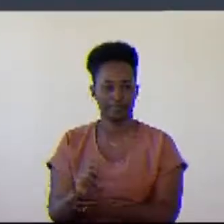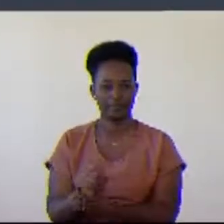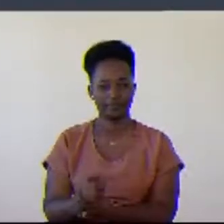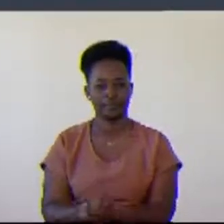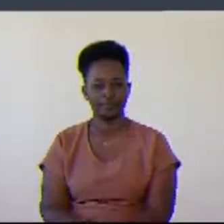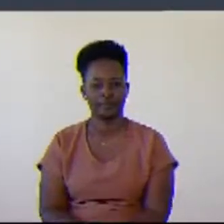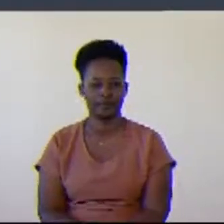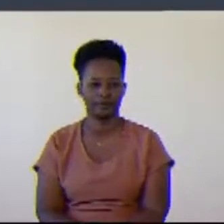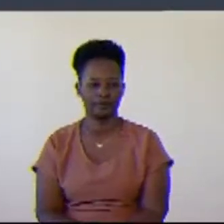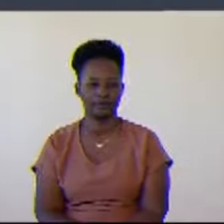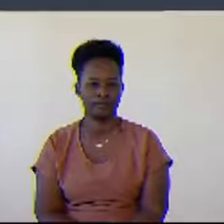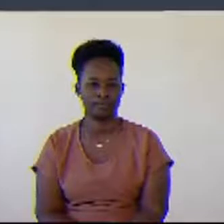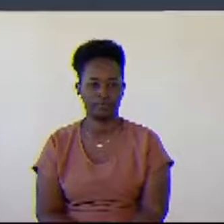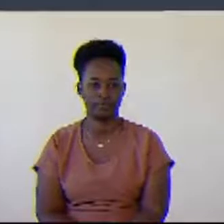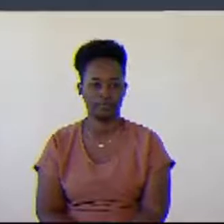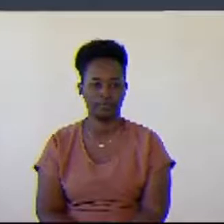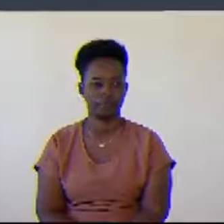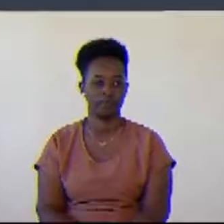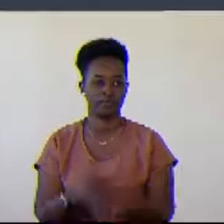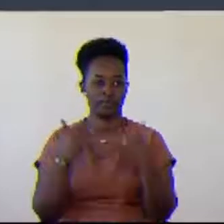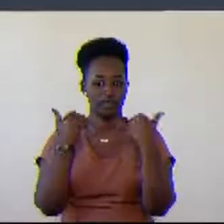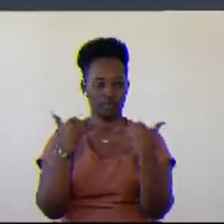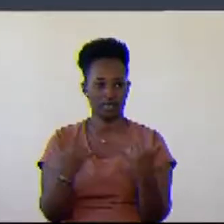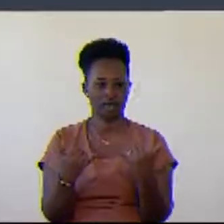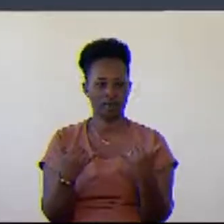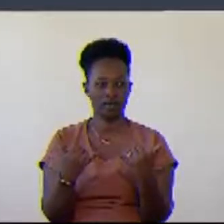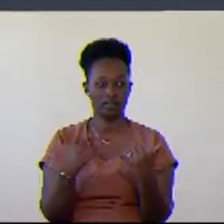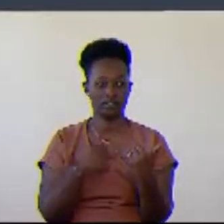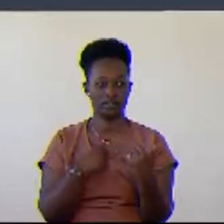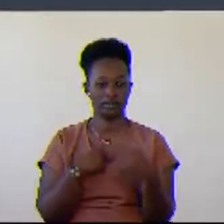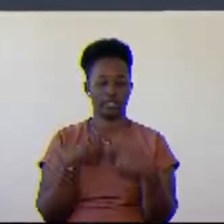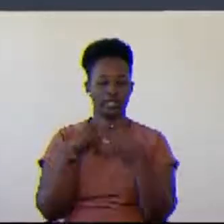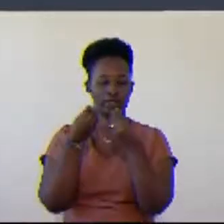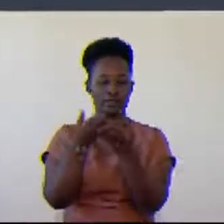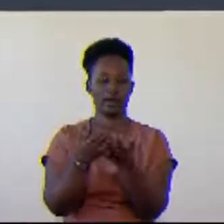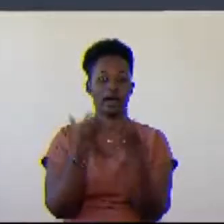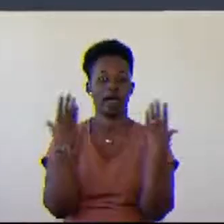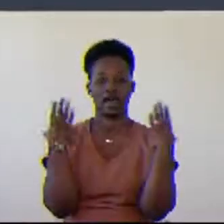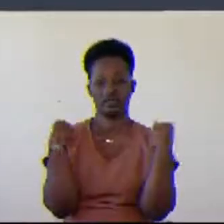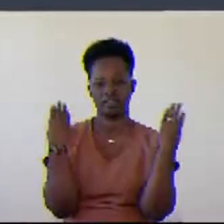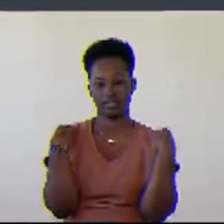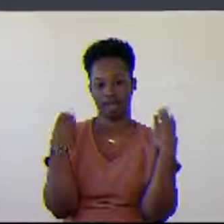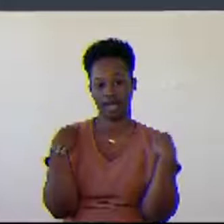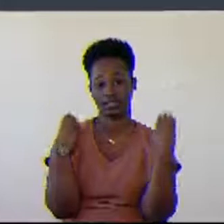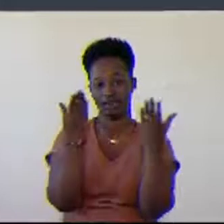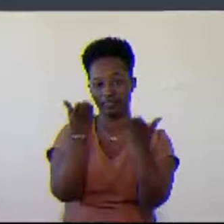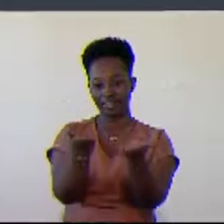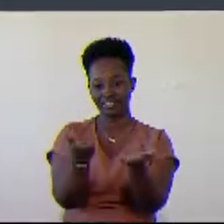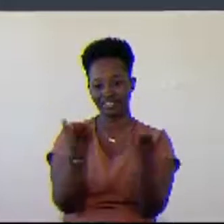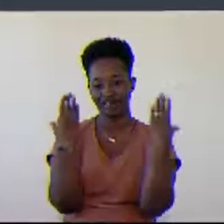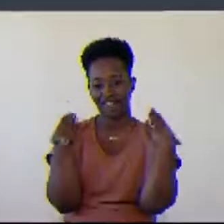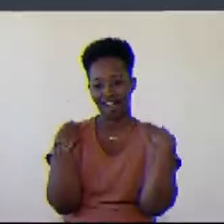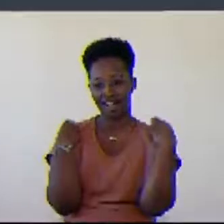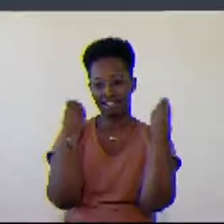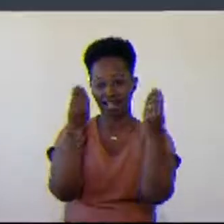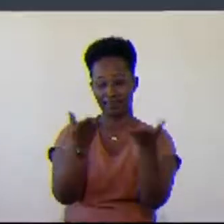So, I will then give you an assignment. And the assignment I'm